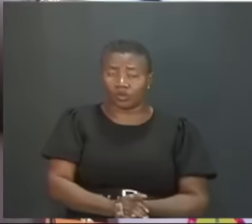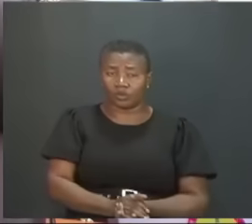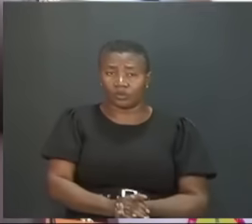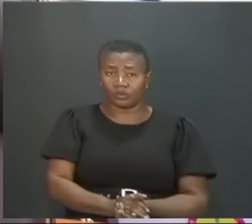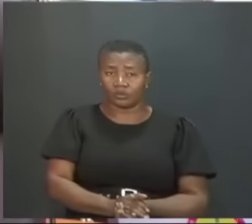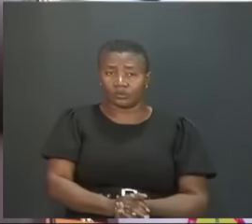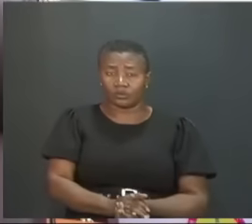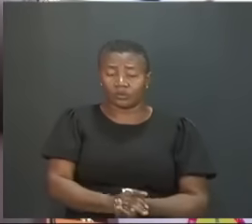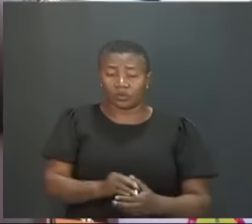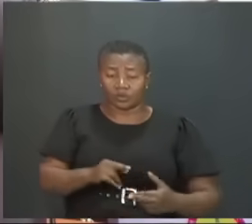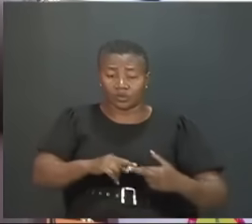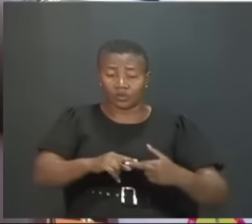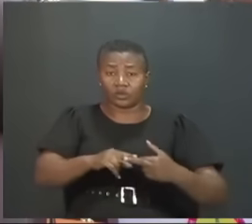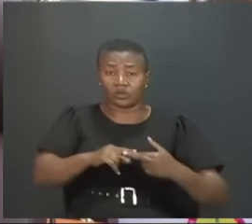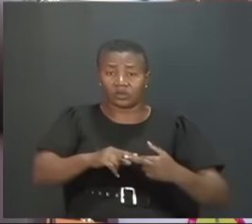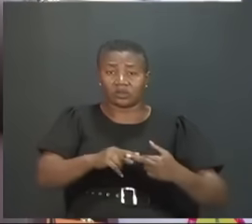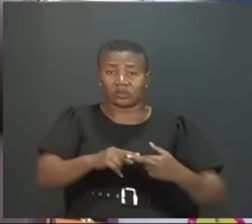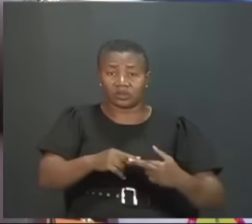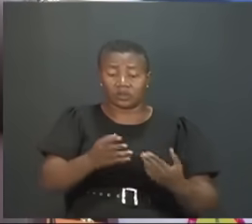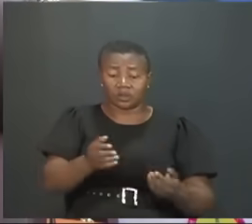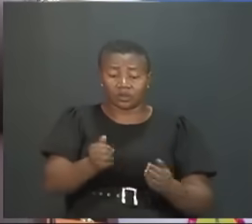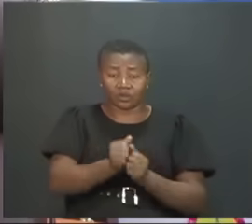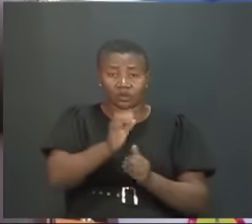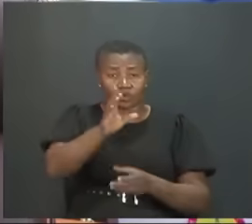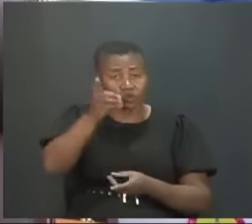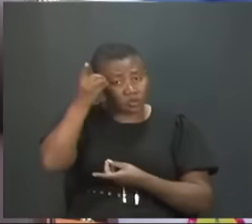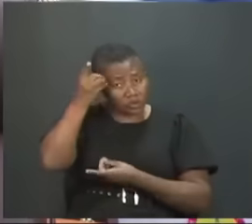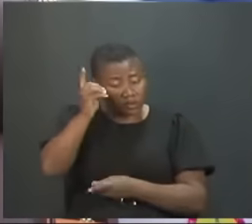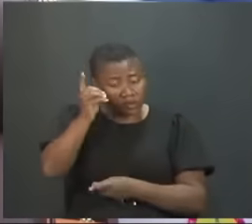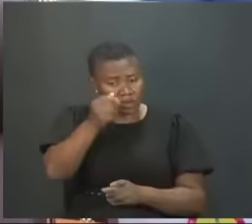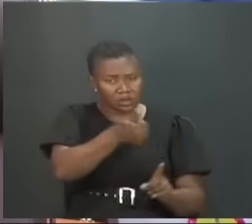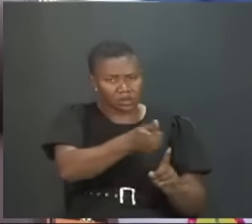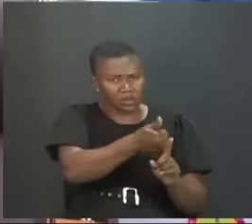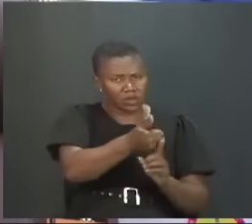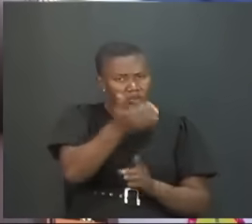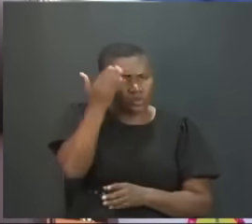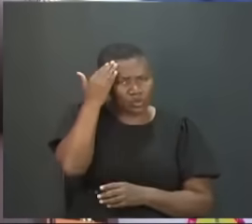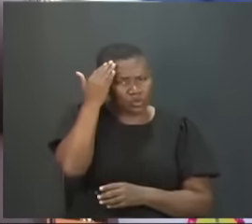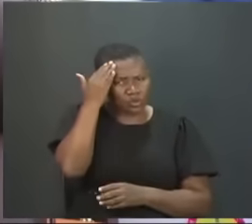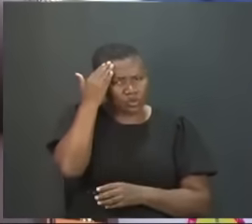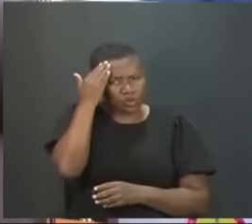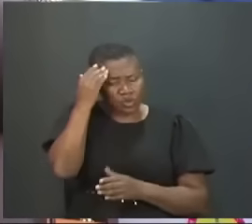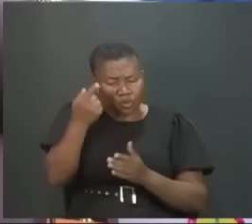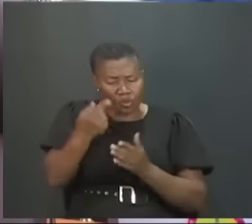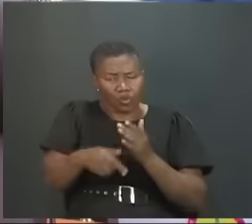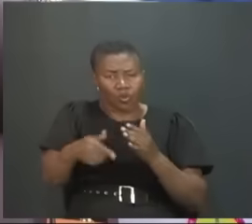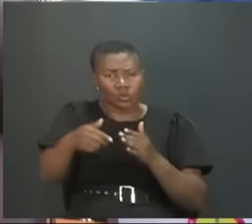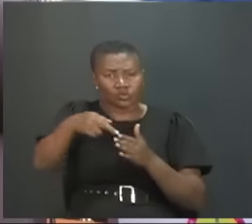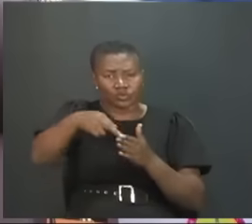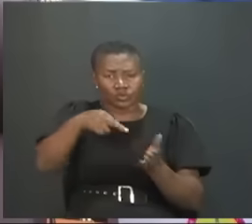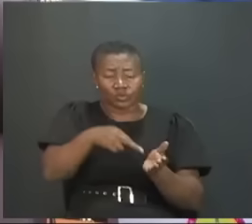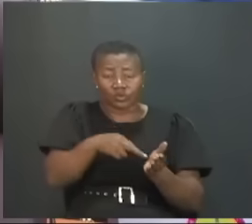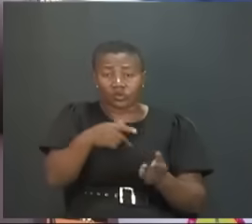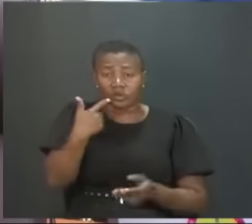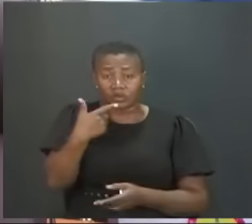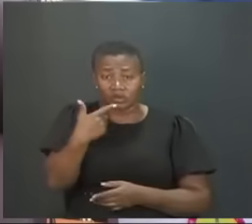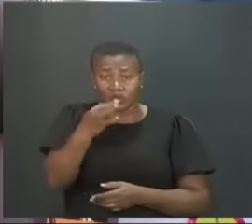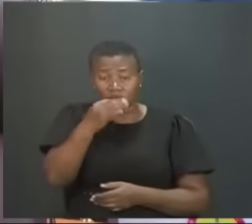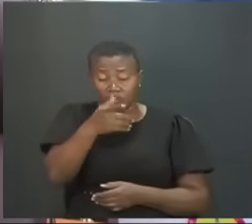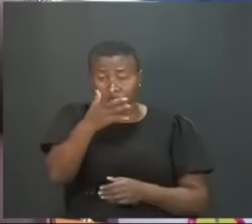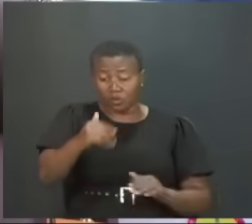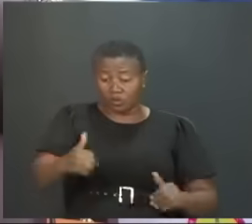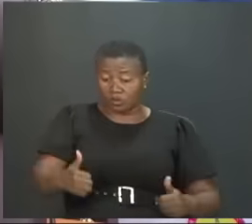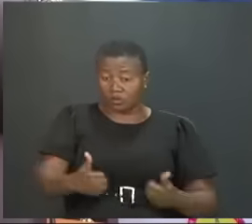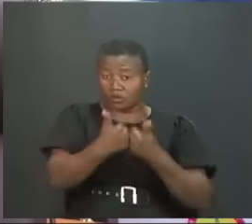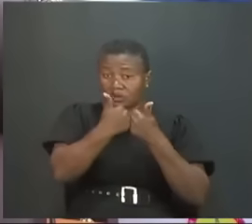in relation to your decision. He knows what our rules say. If you want to challenge the decision of